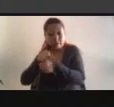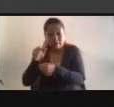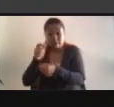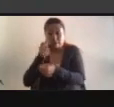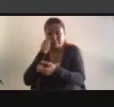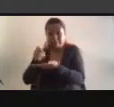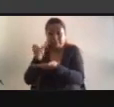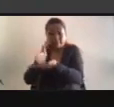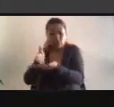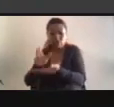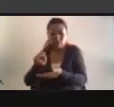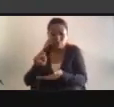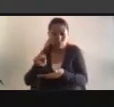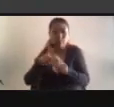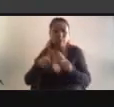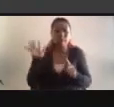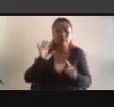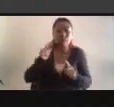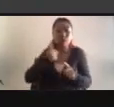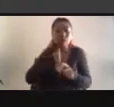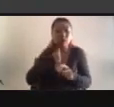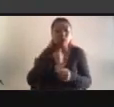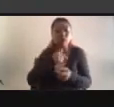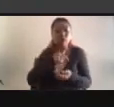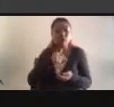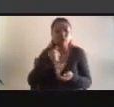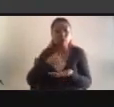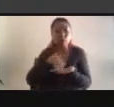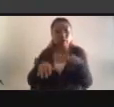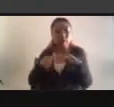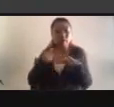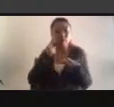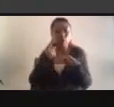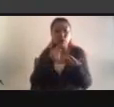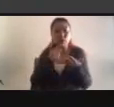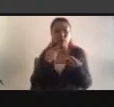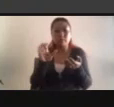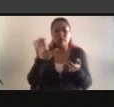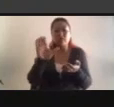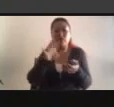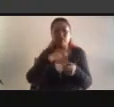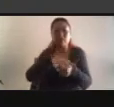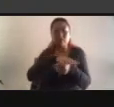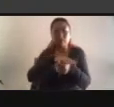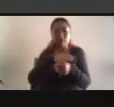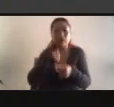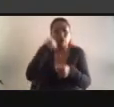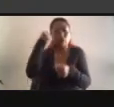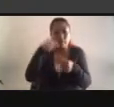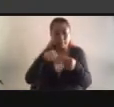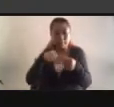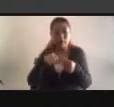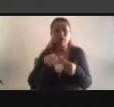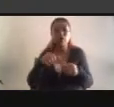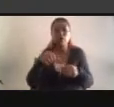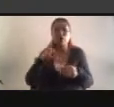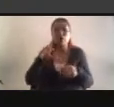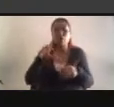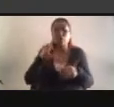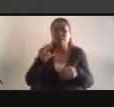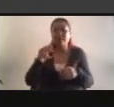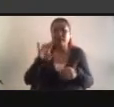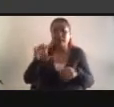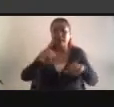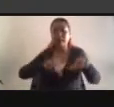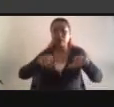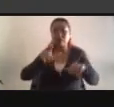undergraduate student in a pretty conservative part of the country, I remember being one of two women in an organic chemistry lab. And the professor came into the